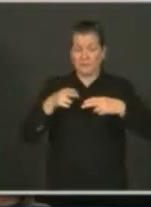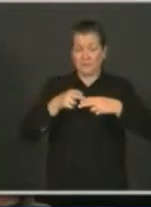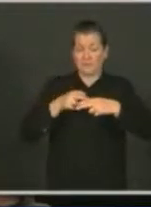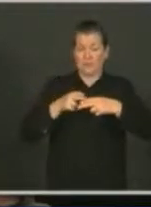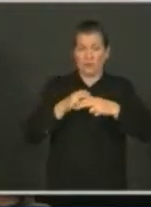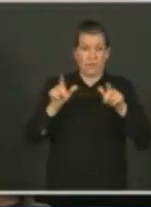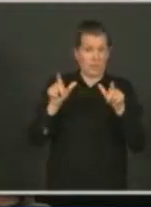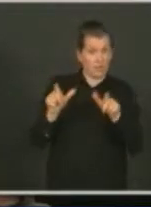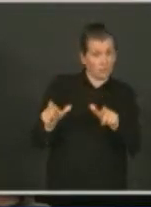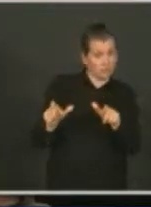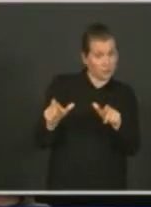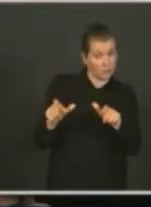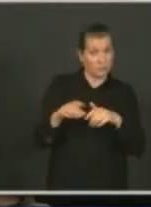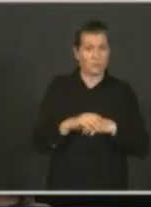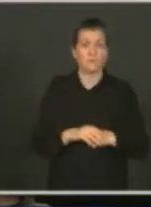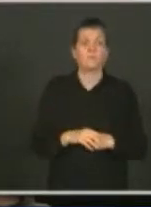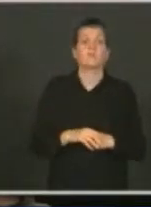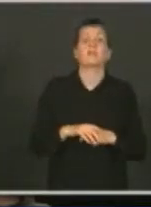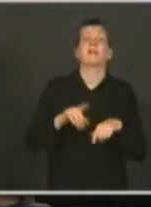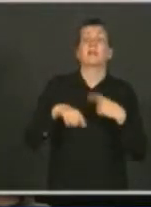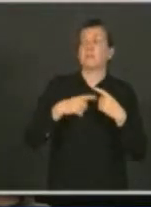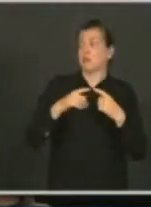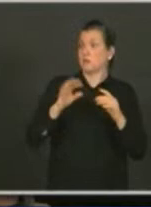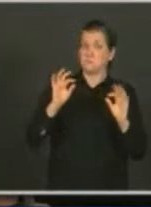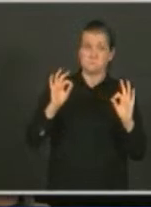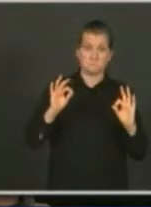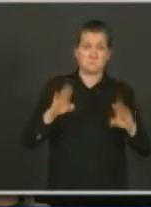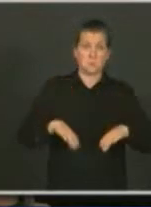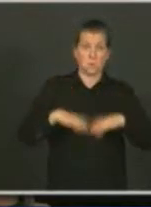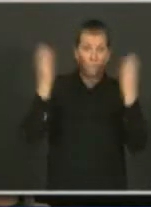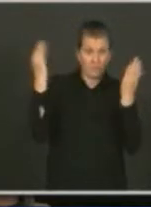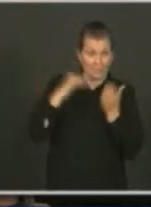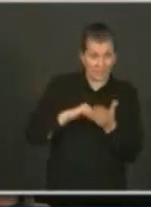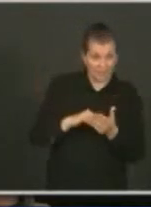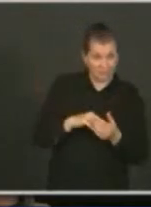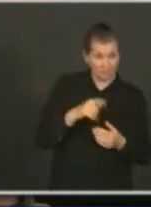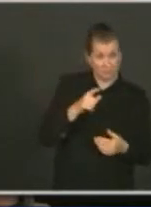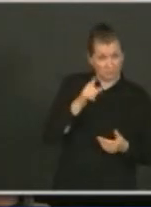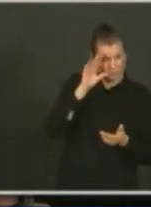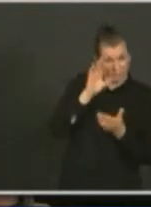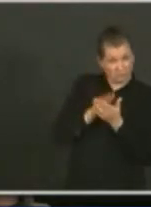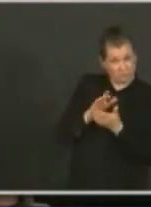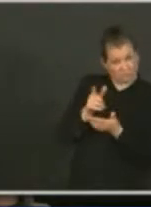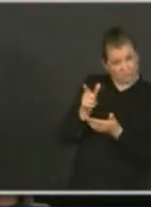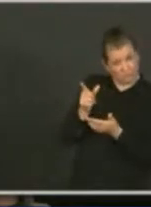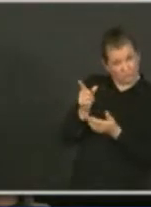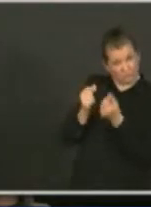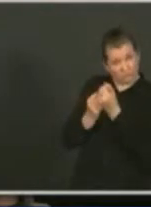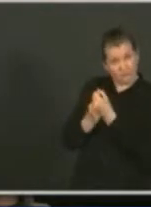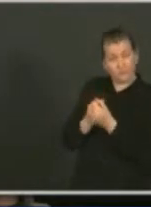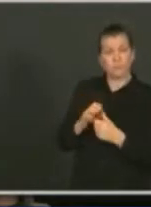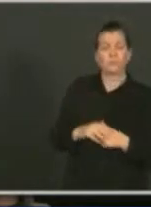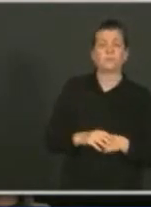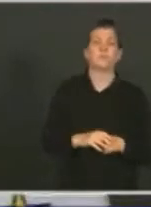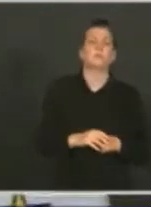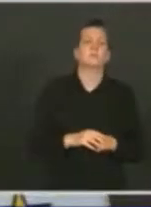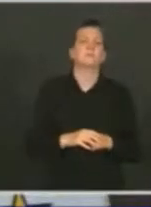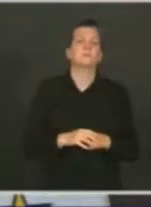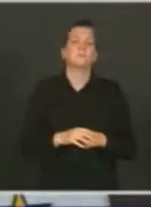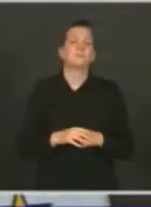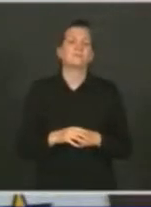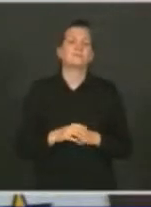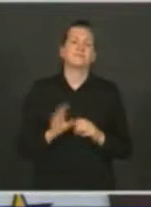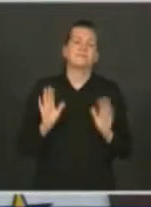they are? And do you feel comfortable with that approach by President-elect Biden? Well, this gets back to Hummel's question. You